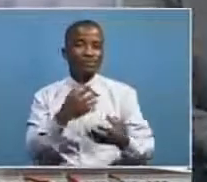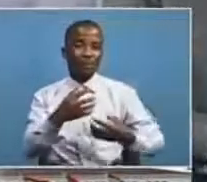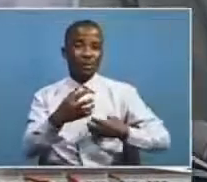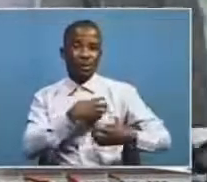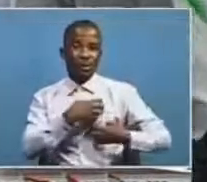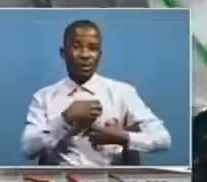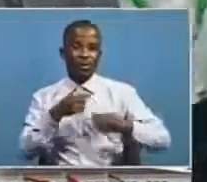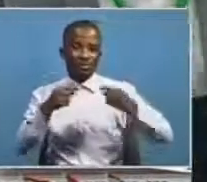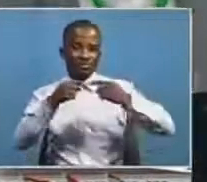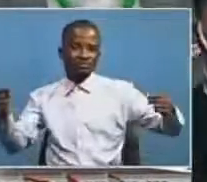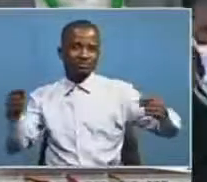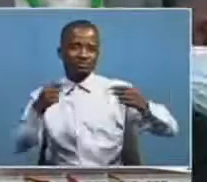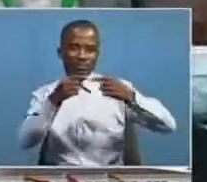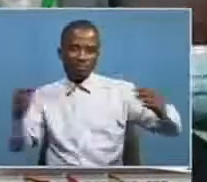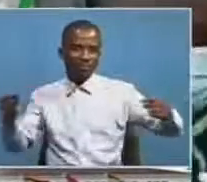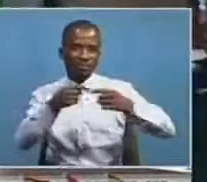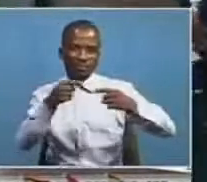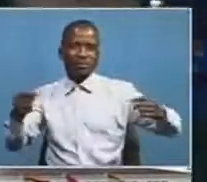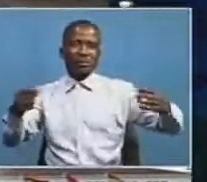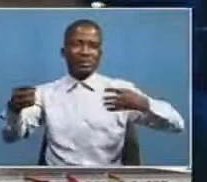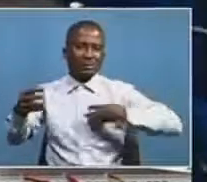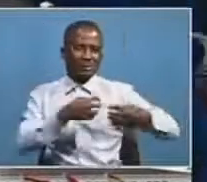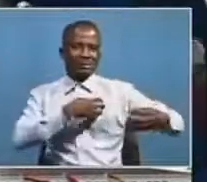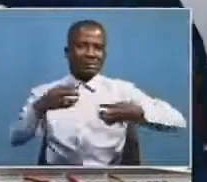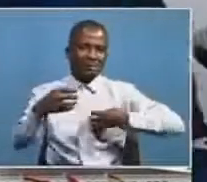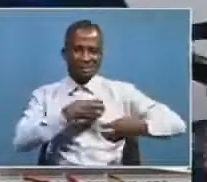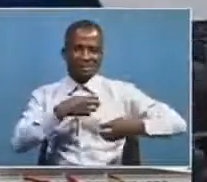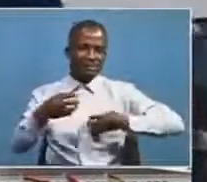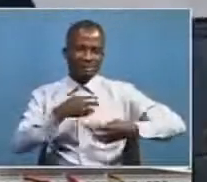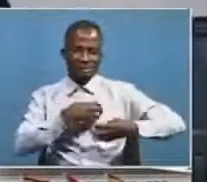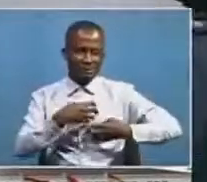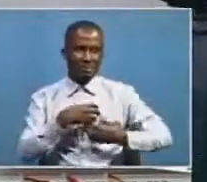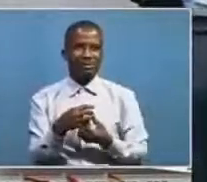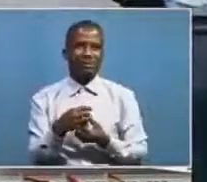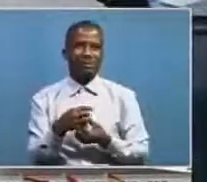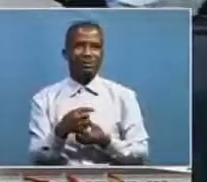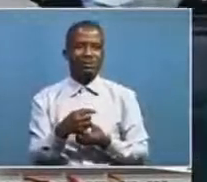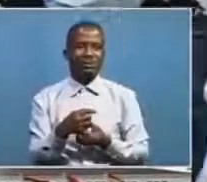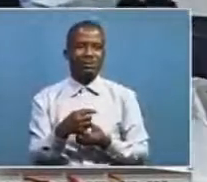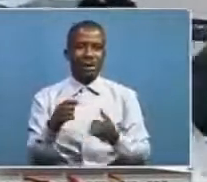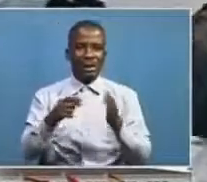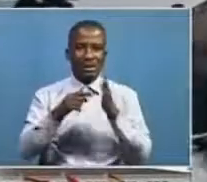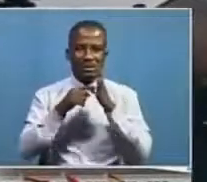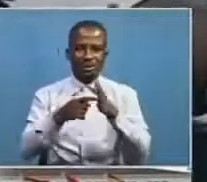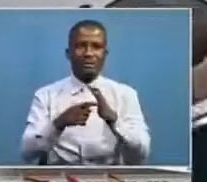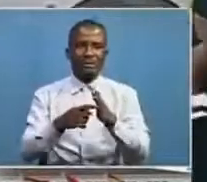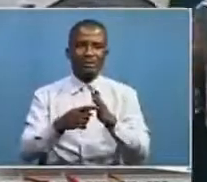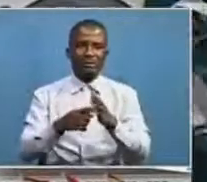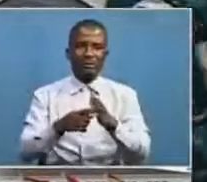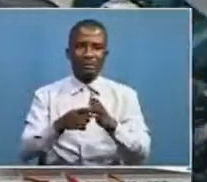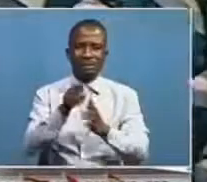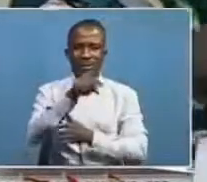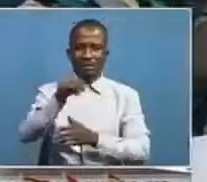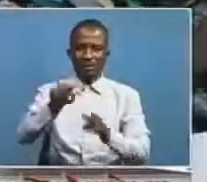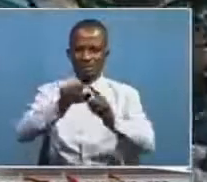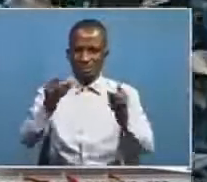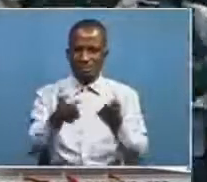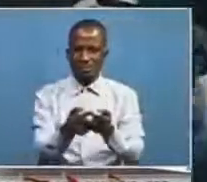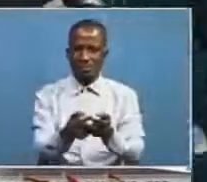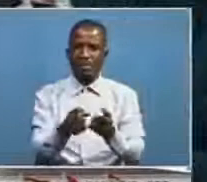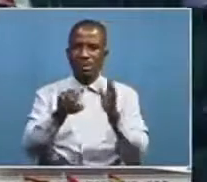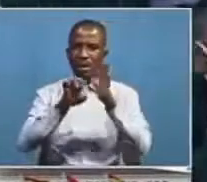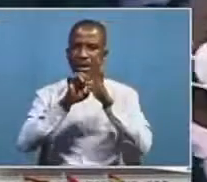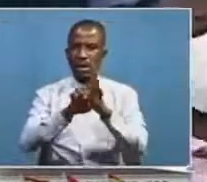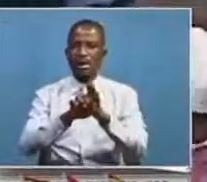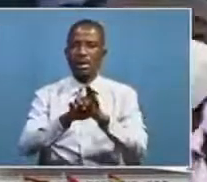the preliminary objection and argued that the petition discloses a course of action against the respondent. The petitioner argued, for example, that